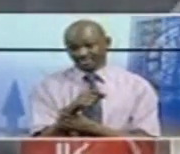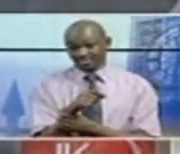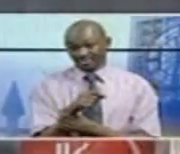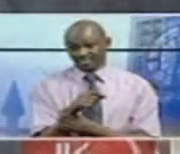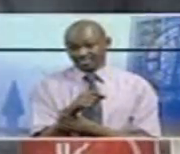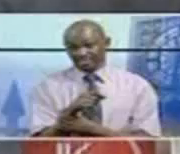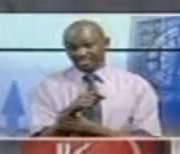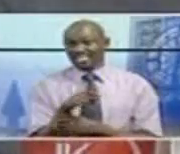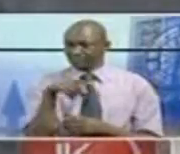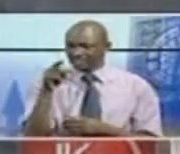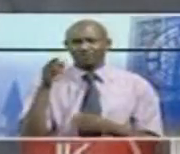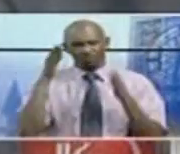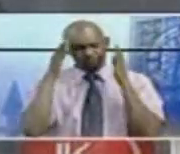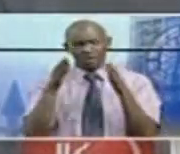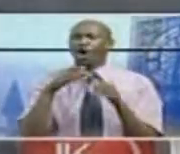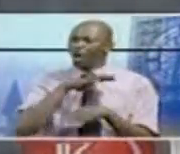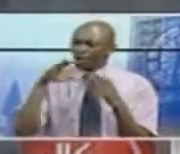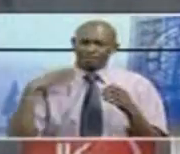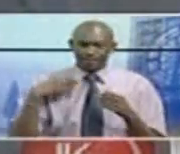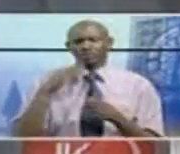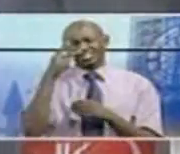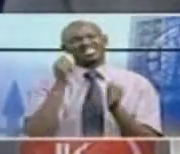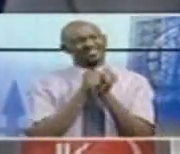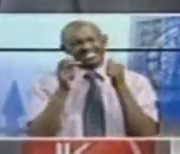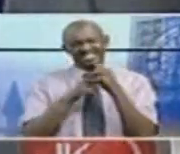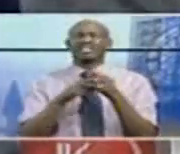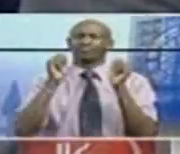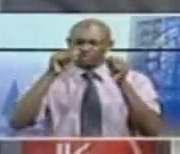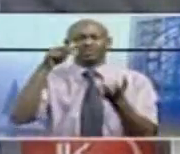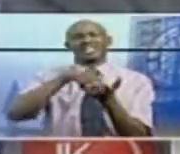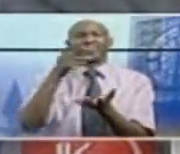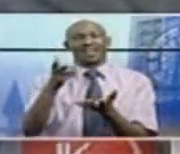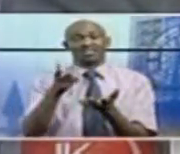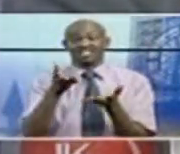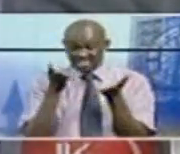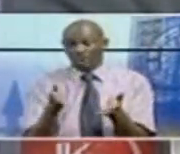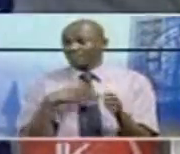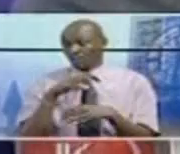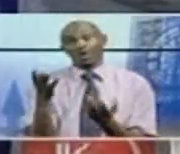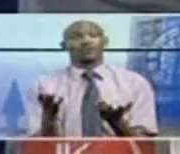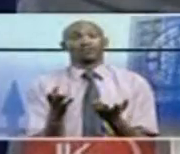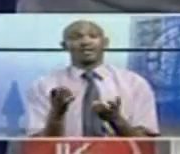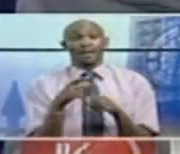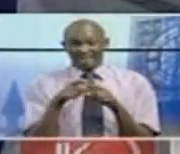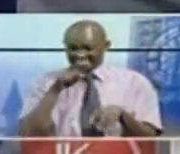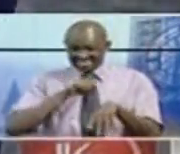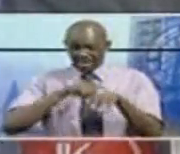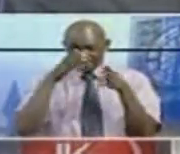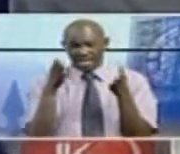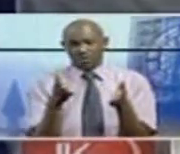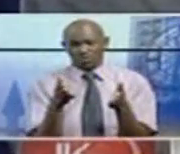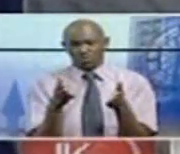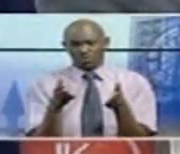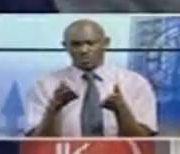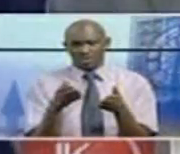preoccupation. Everybody is entitled to contest 2017 and beyond. Mm-hmm. And the moment we are not